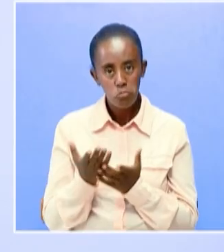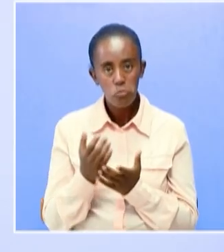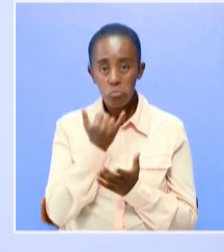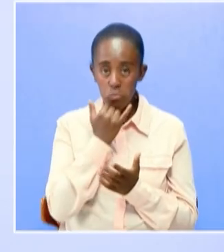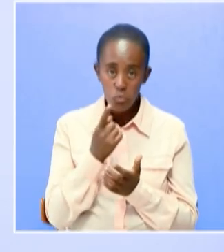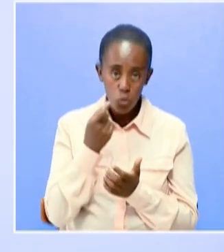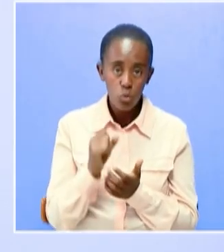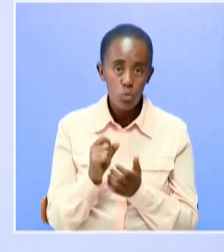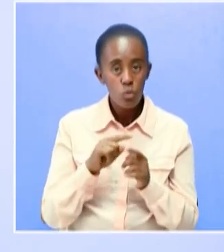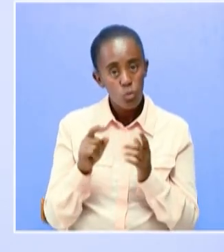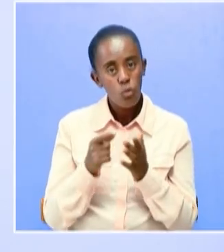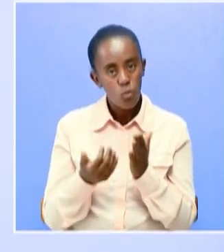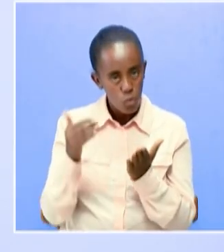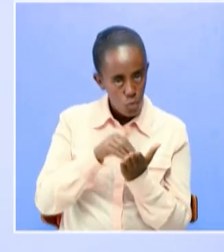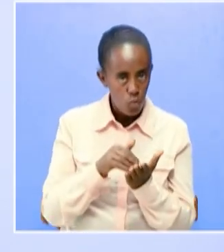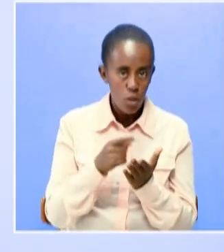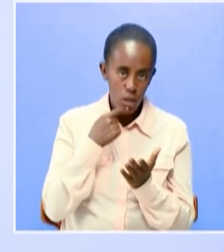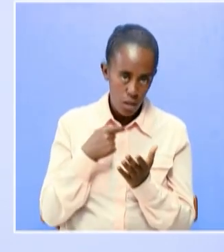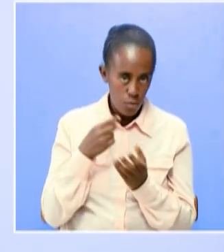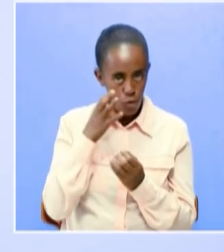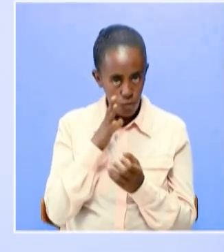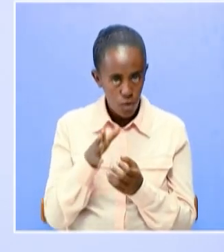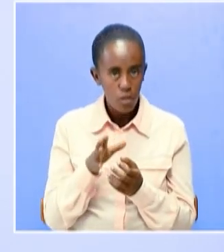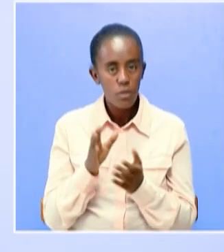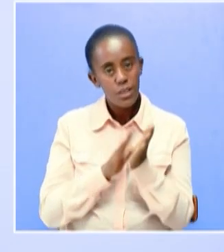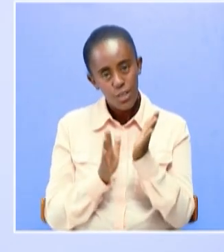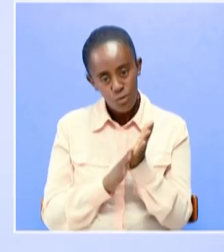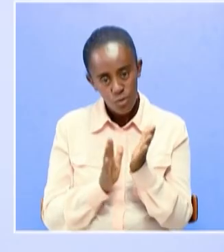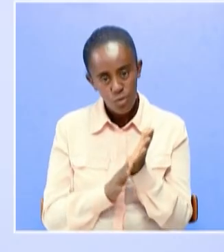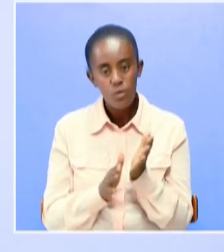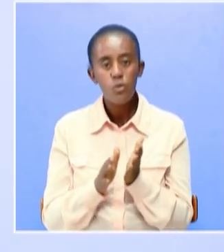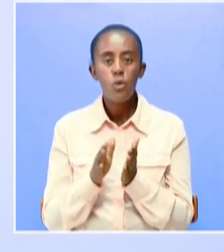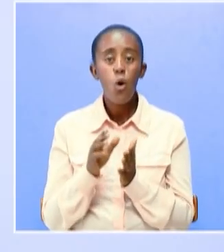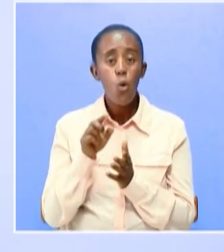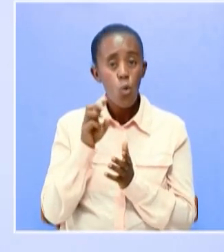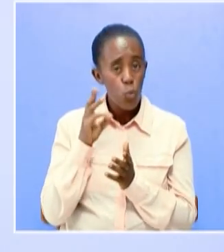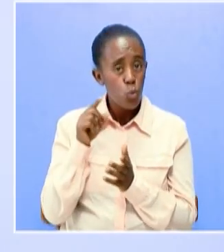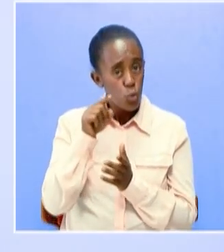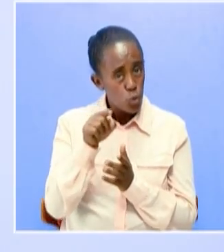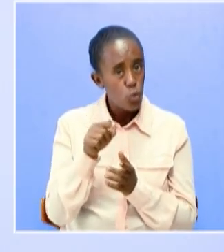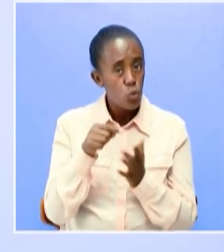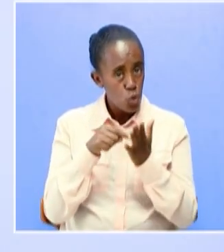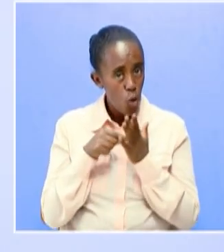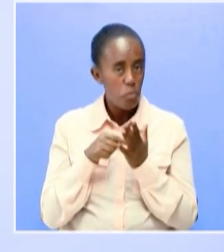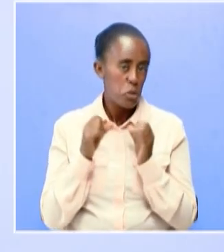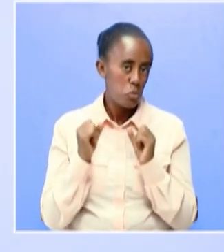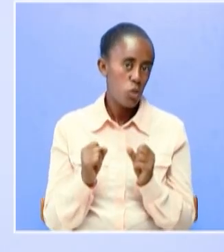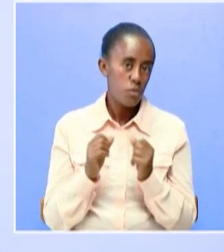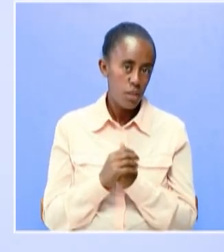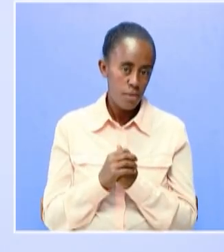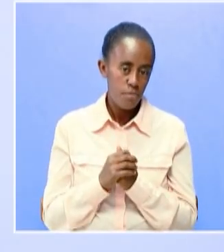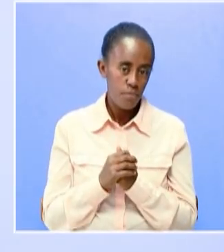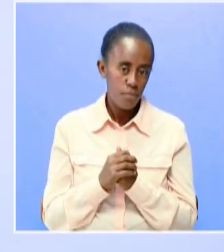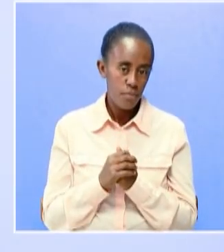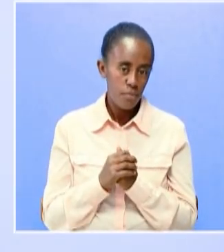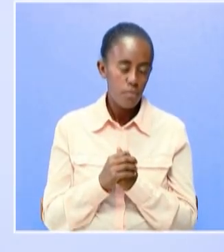have to recorrect it. Tell me, don't forget, yeah? Excuse me, would you show me is possible? So what about here?